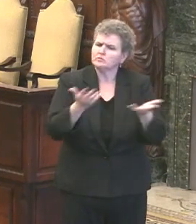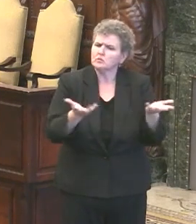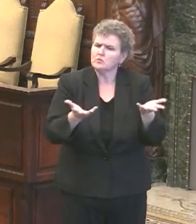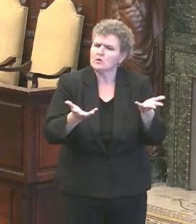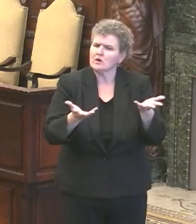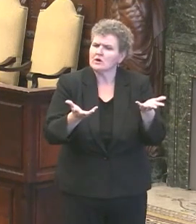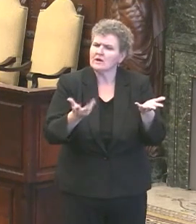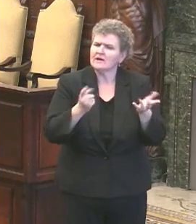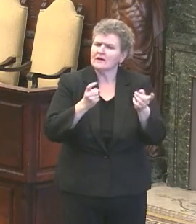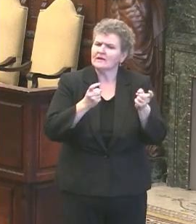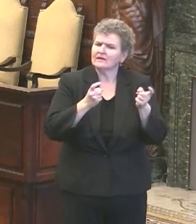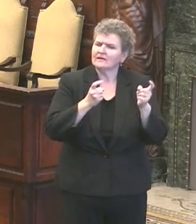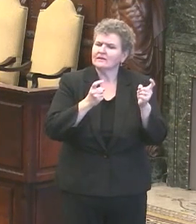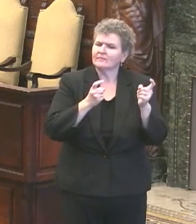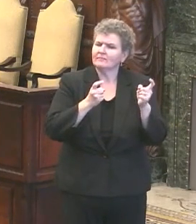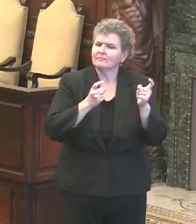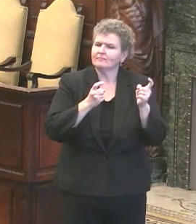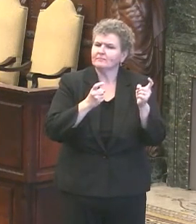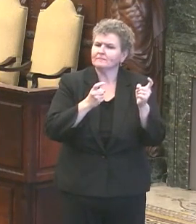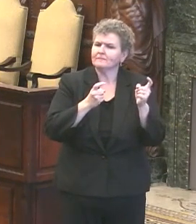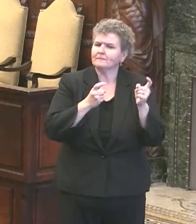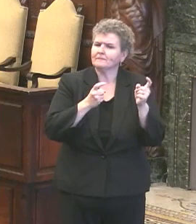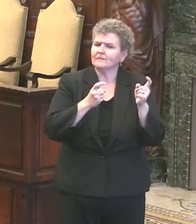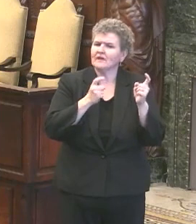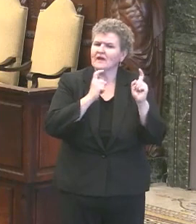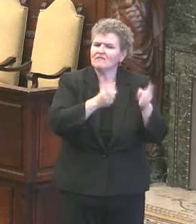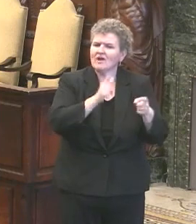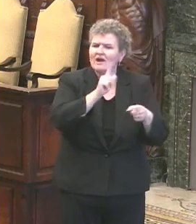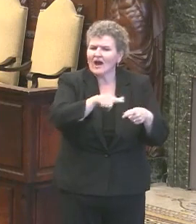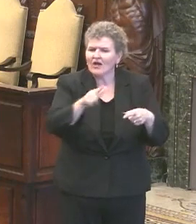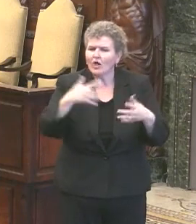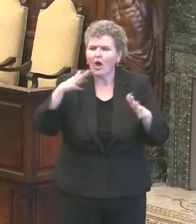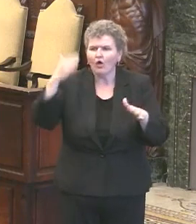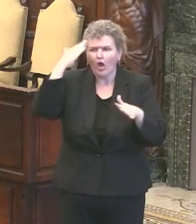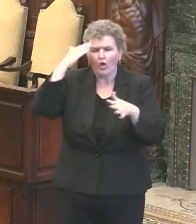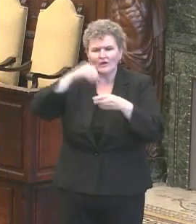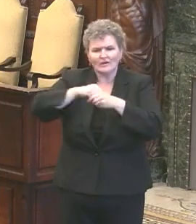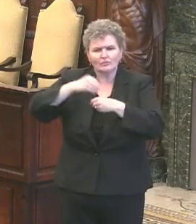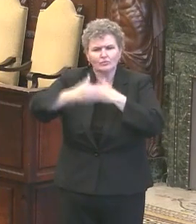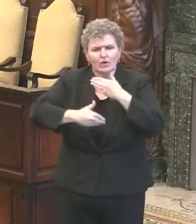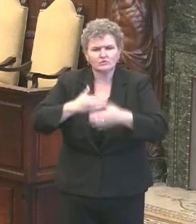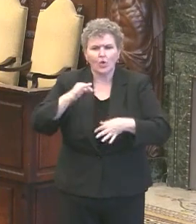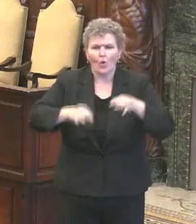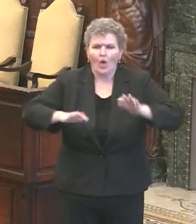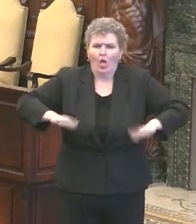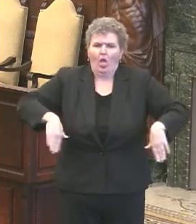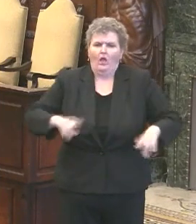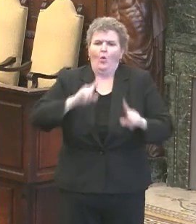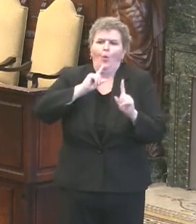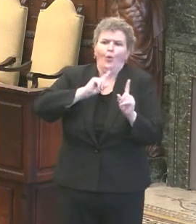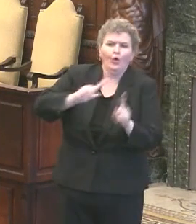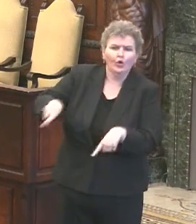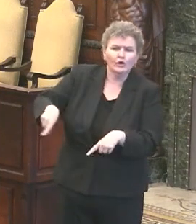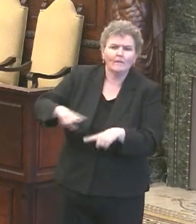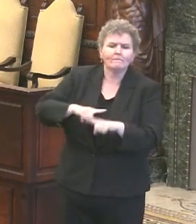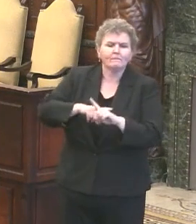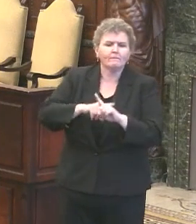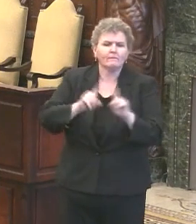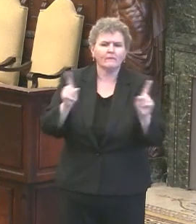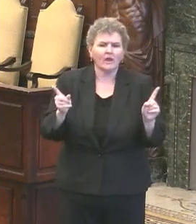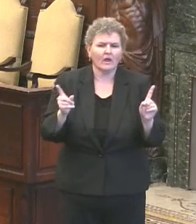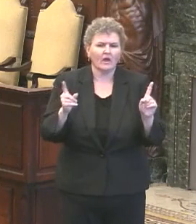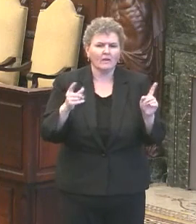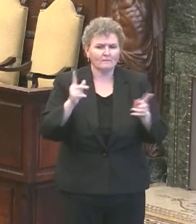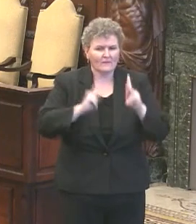landlord? This is eviction that's already in process. It hasn't seen a court date yet, but do they have to talk